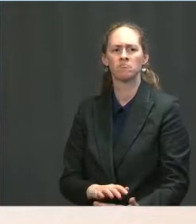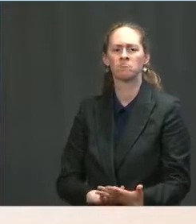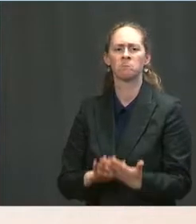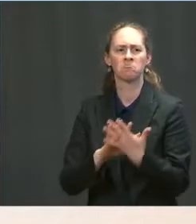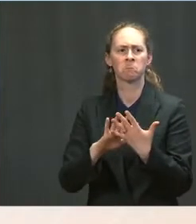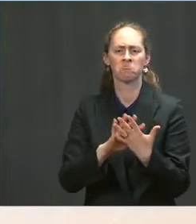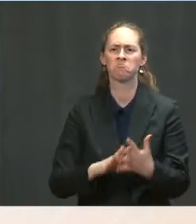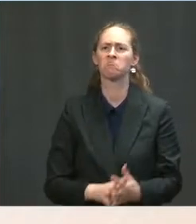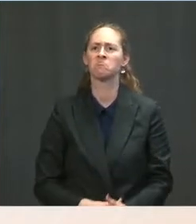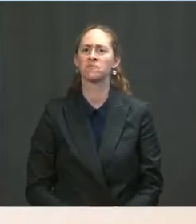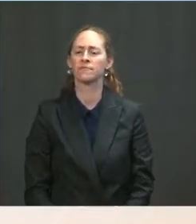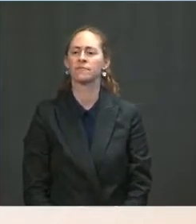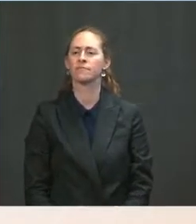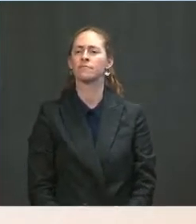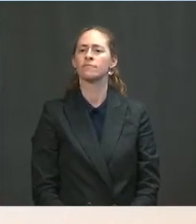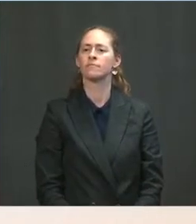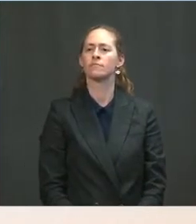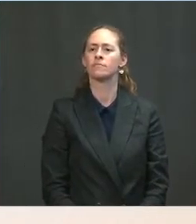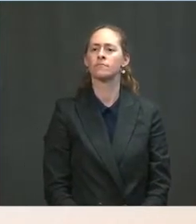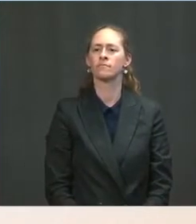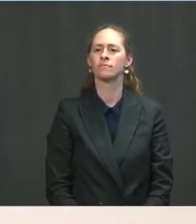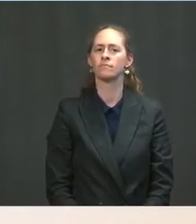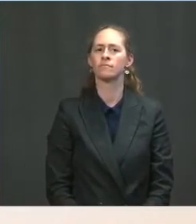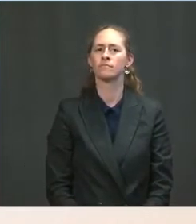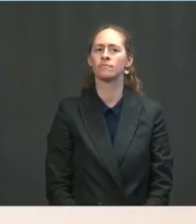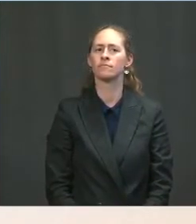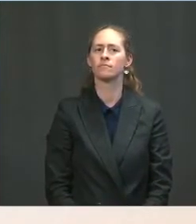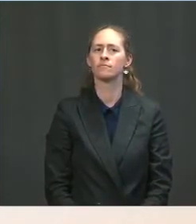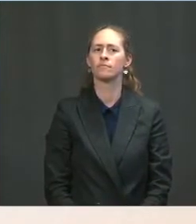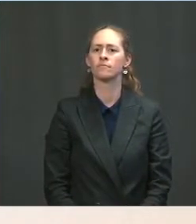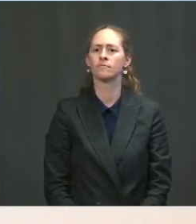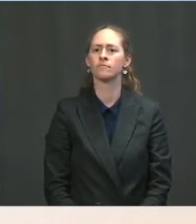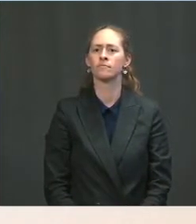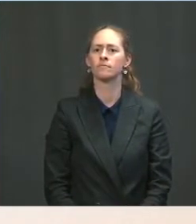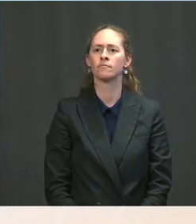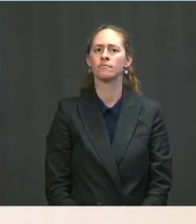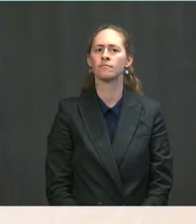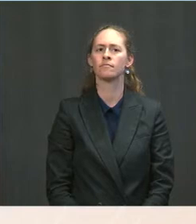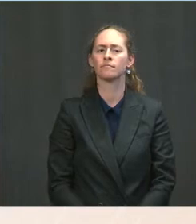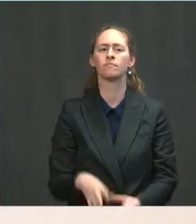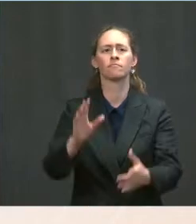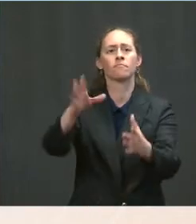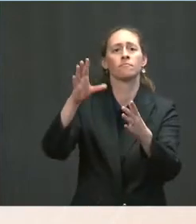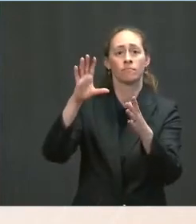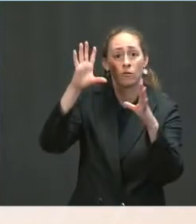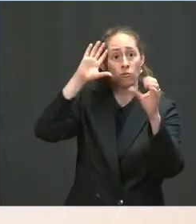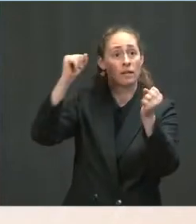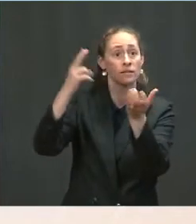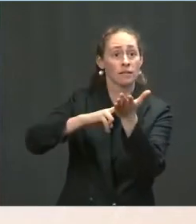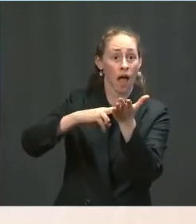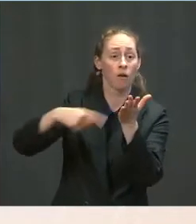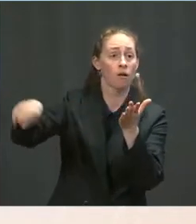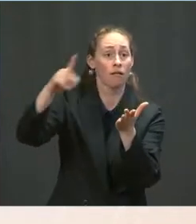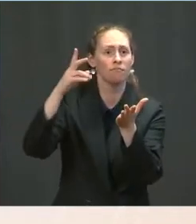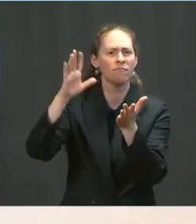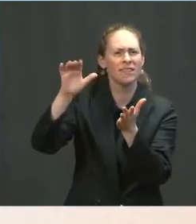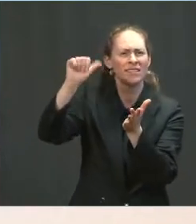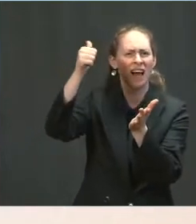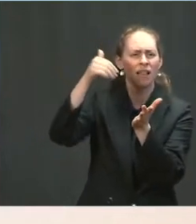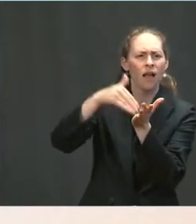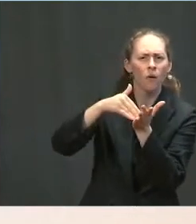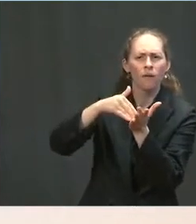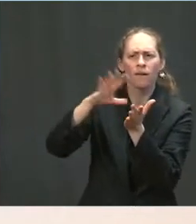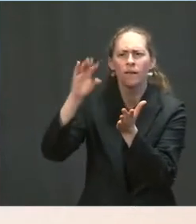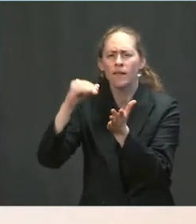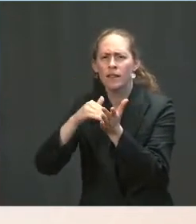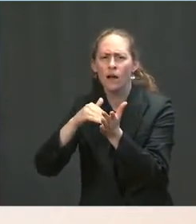This is the student. So the president signing away 10,000 or 50,000, which is a big ask. So I think we've been, the president,